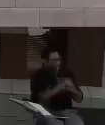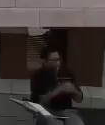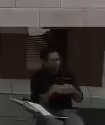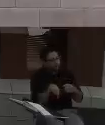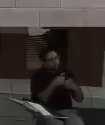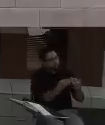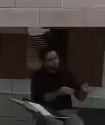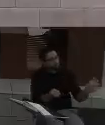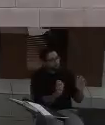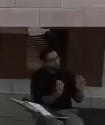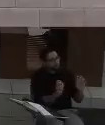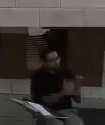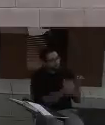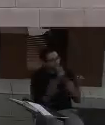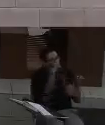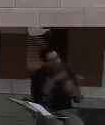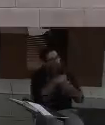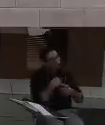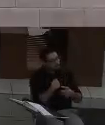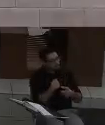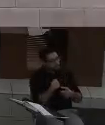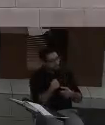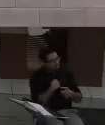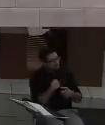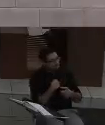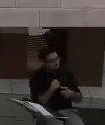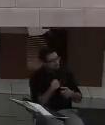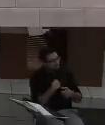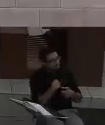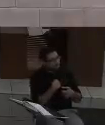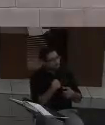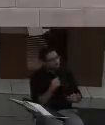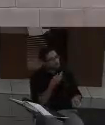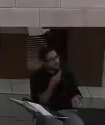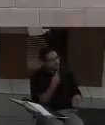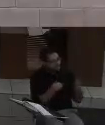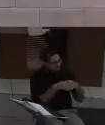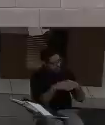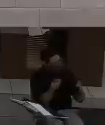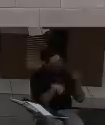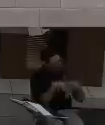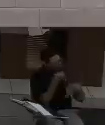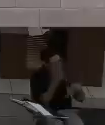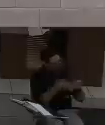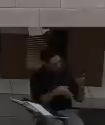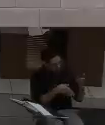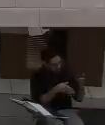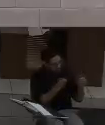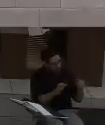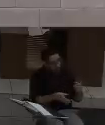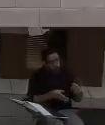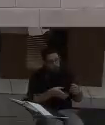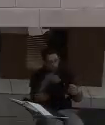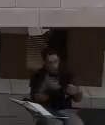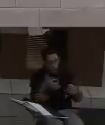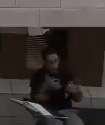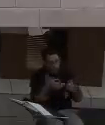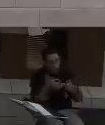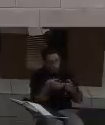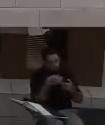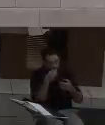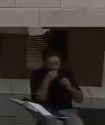do this and remember me. When the supper had ended, Jesus took the cup. He